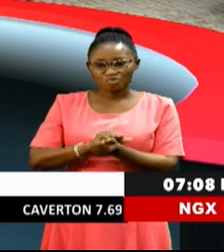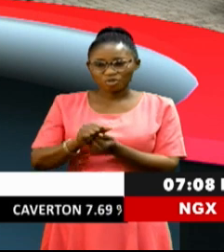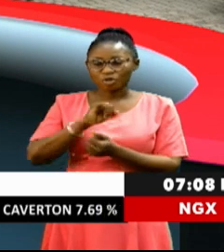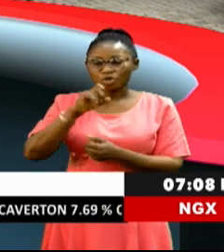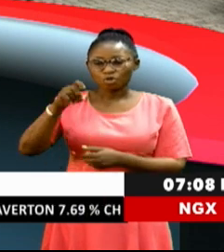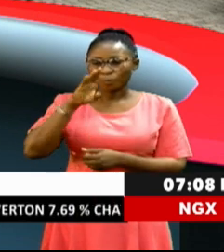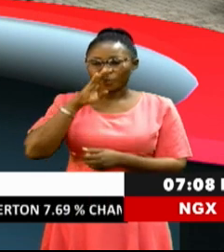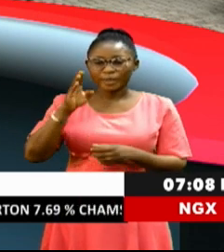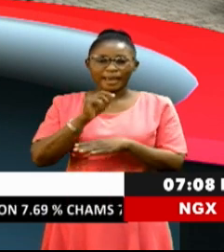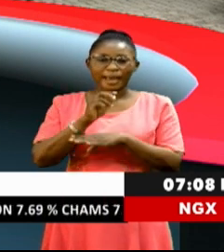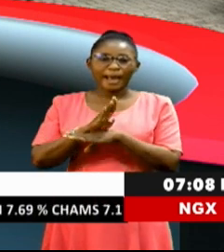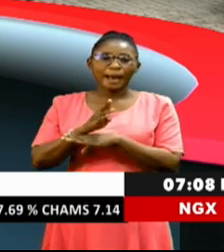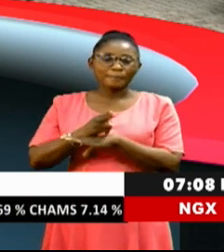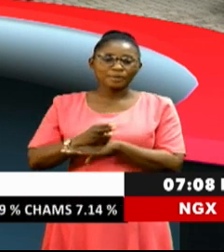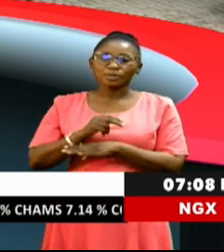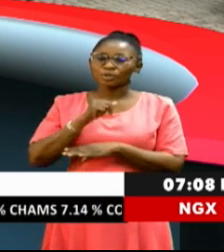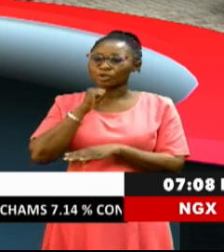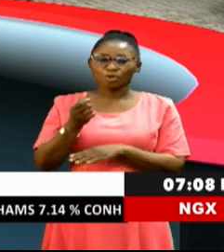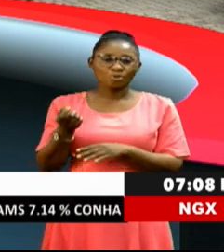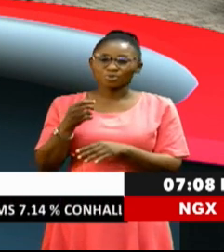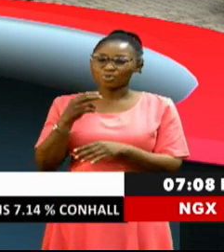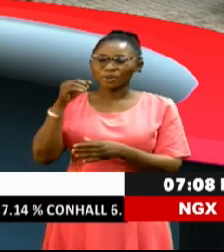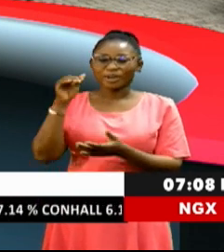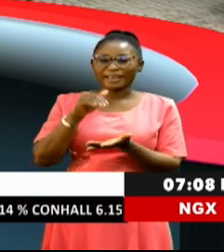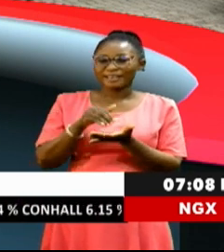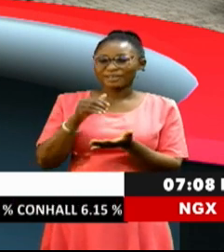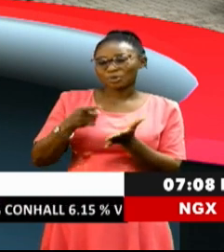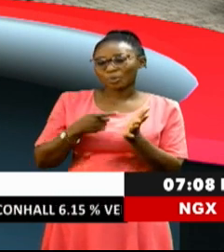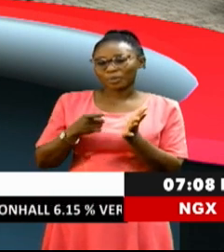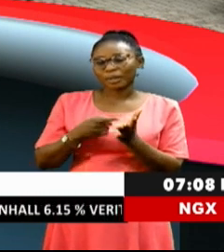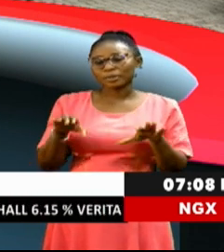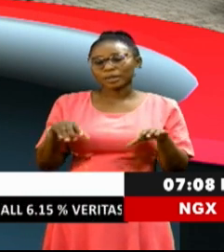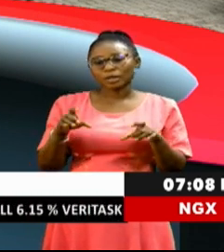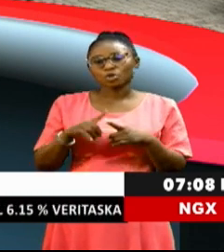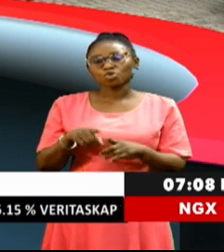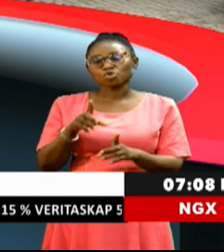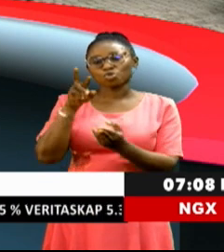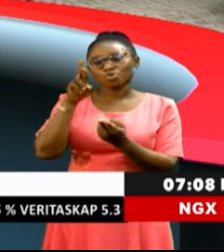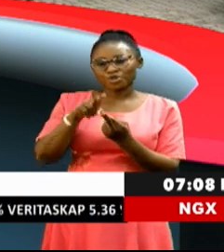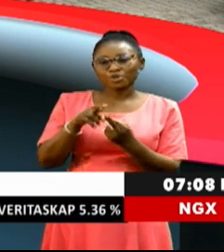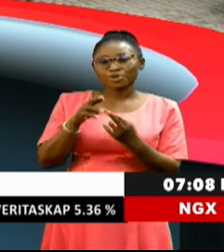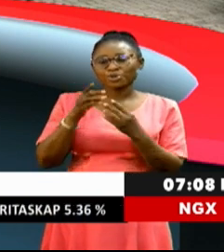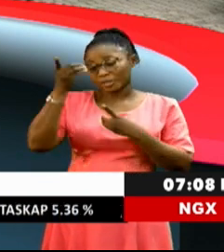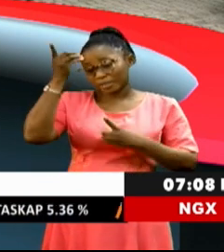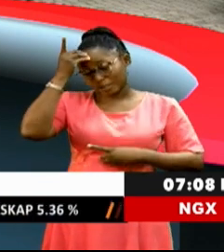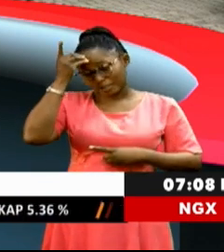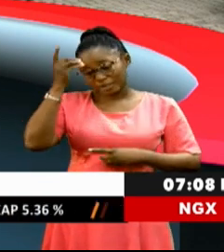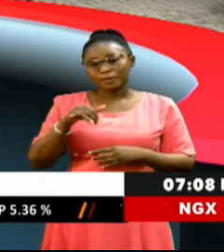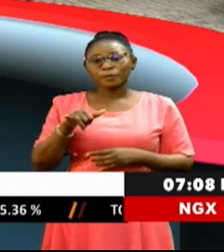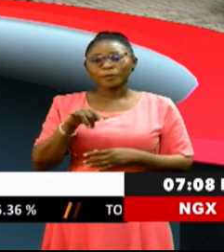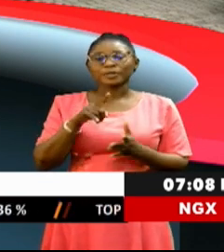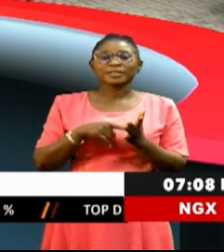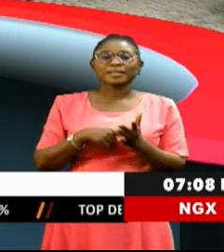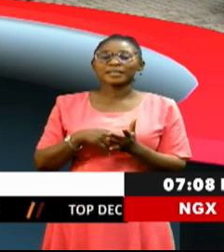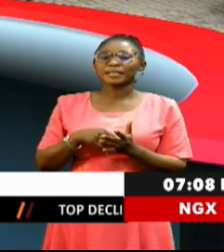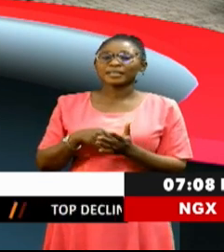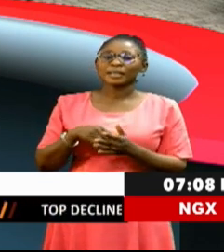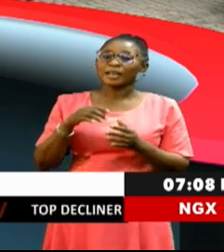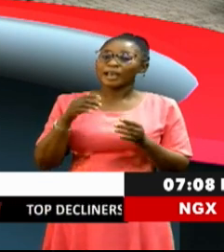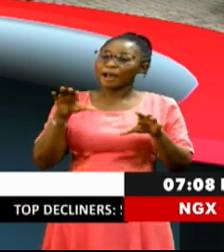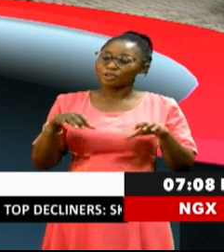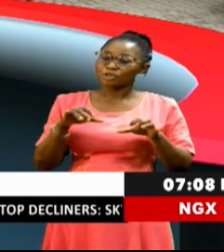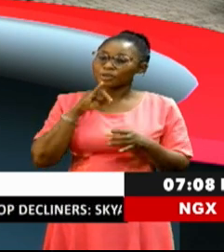act to forestall the spread and outbreak of diseases. Charles Alpha tells us why this act is still important as the